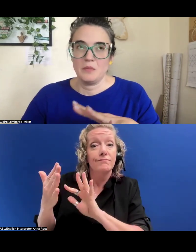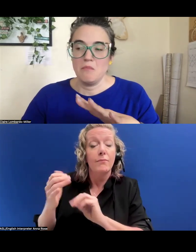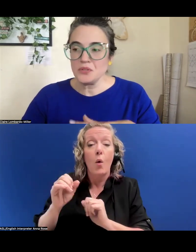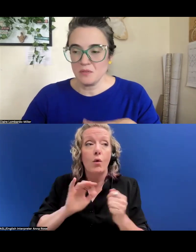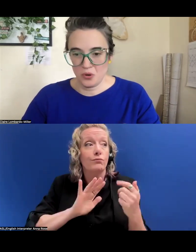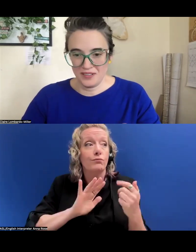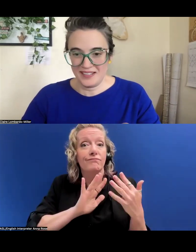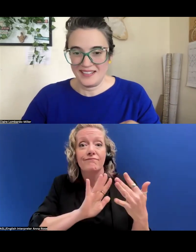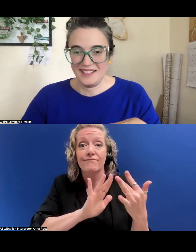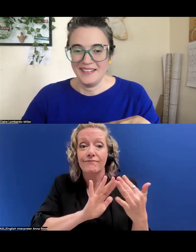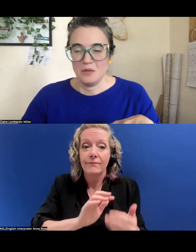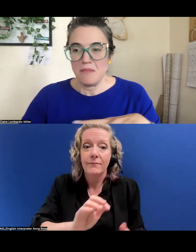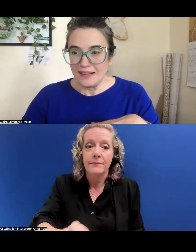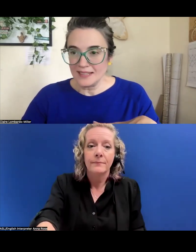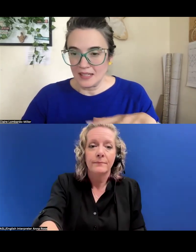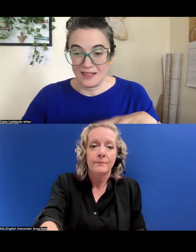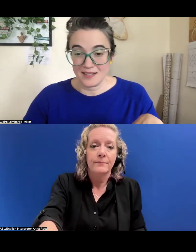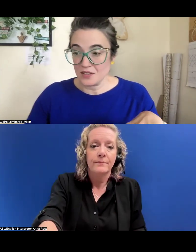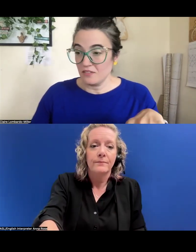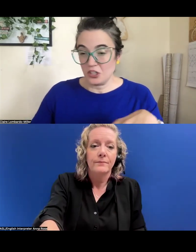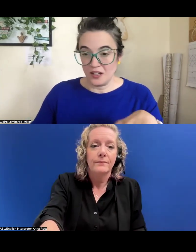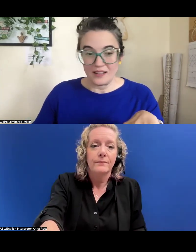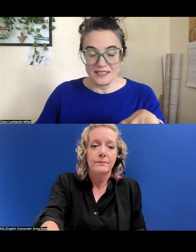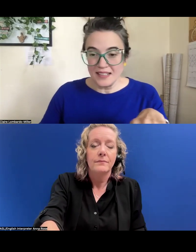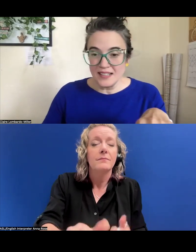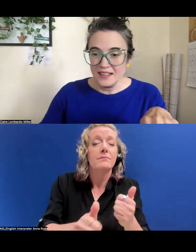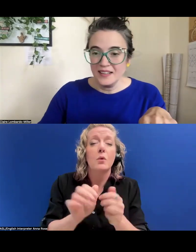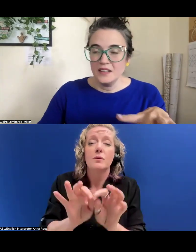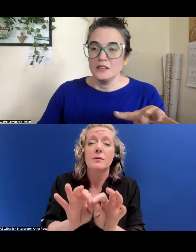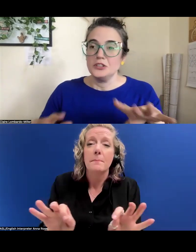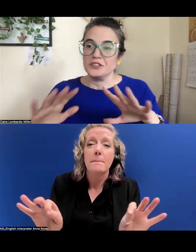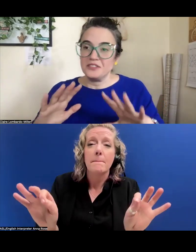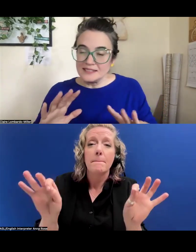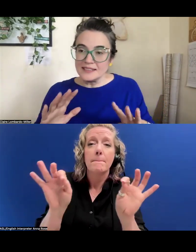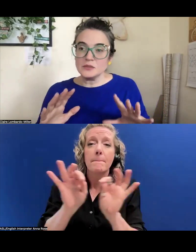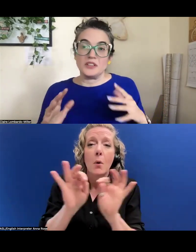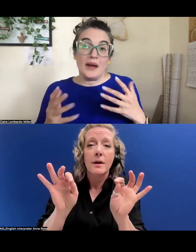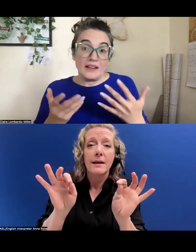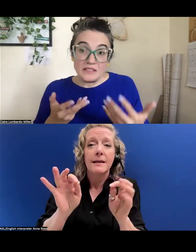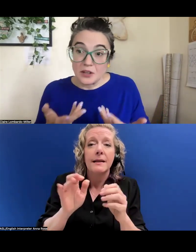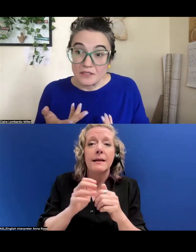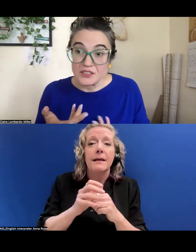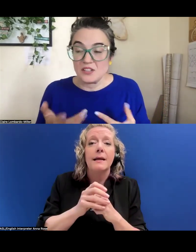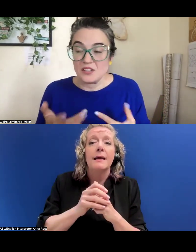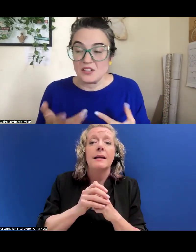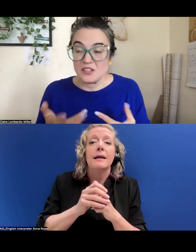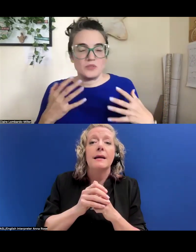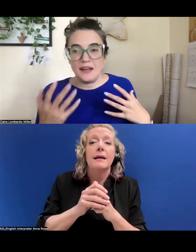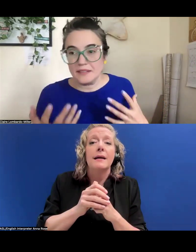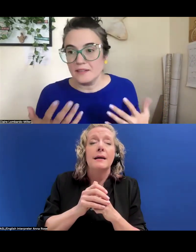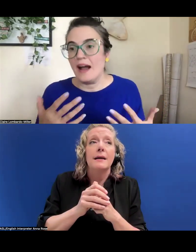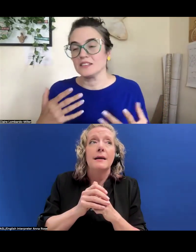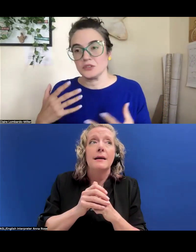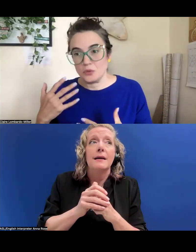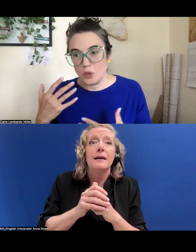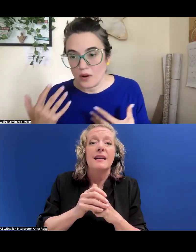But most importantly, maintain that sense of curiosity. Your defenses when you have these conversations or you take